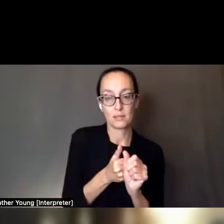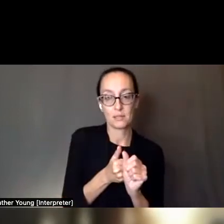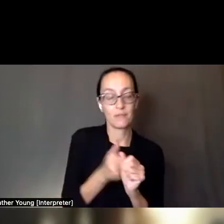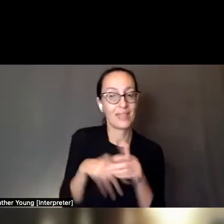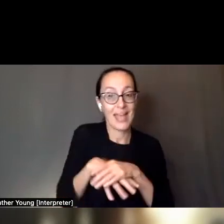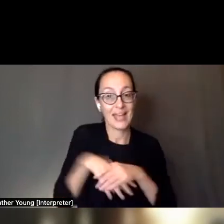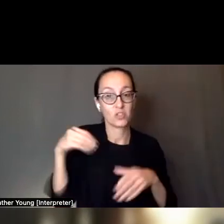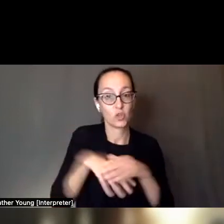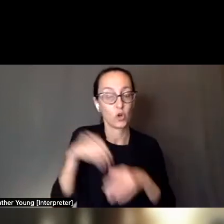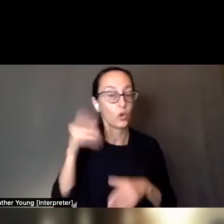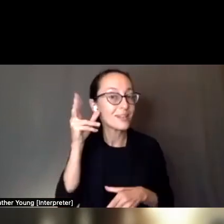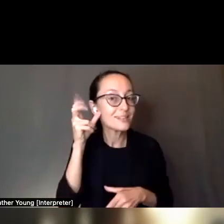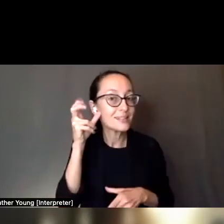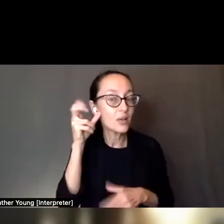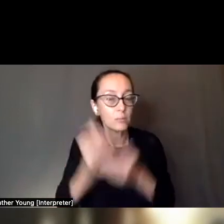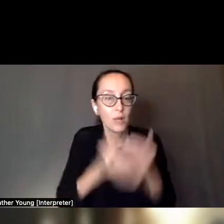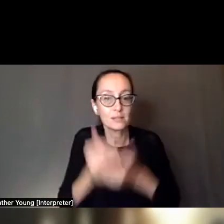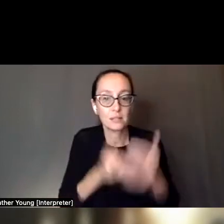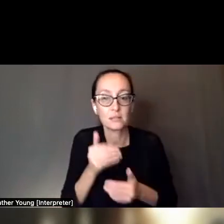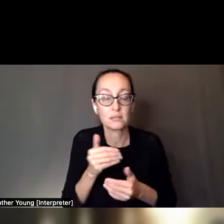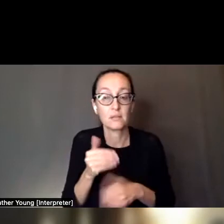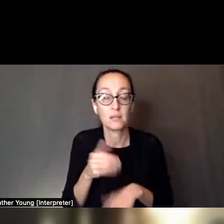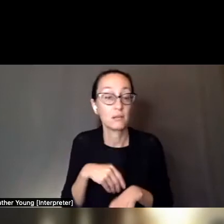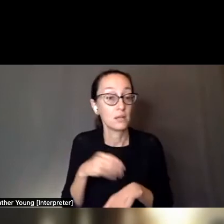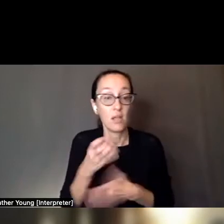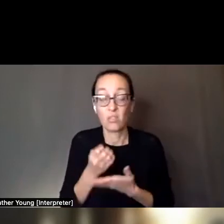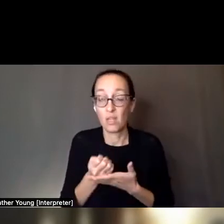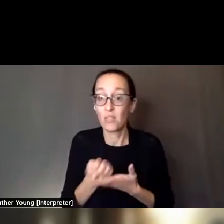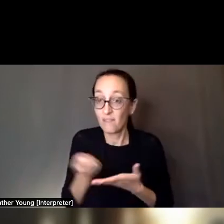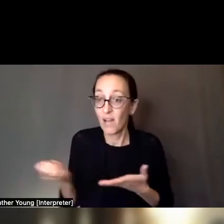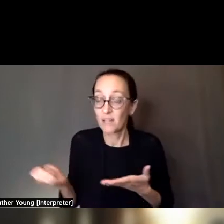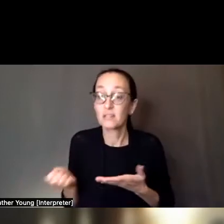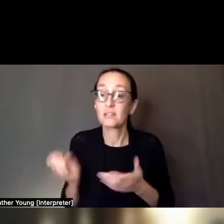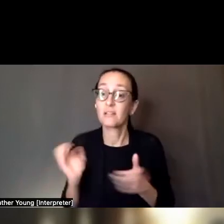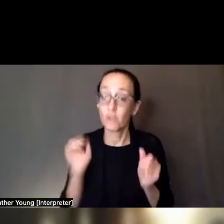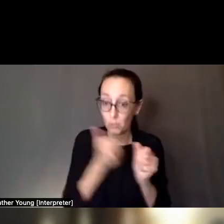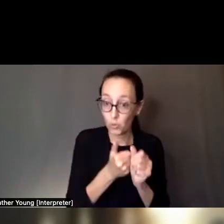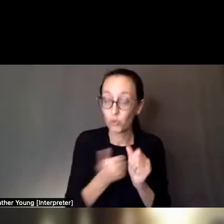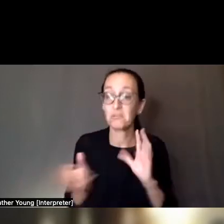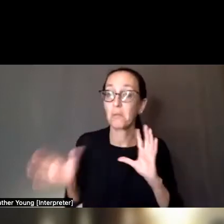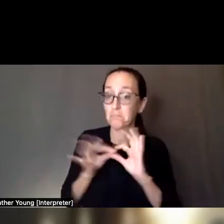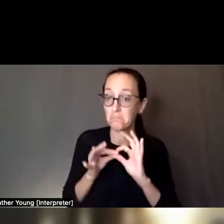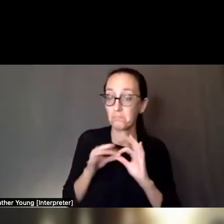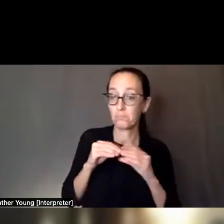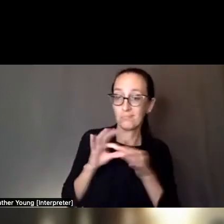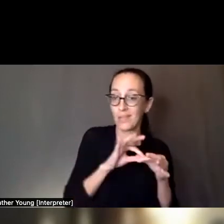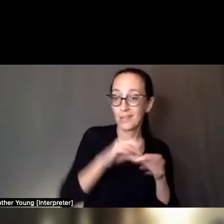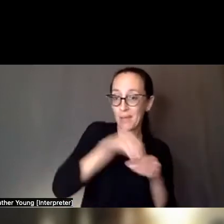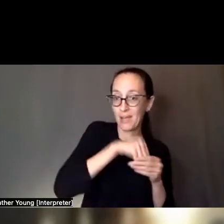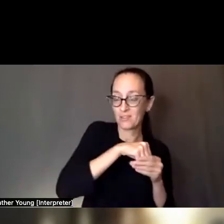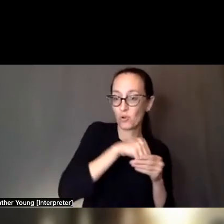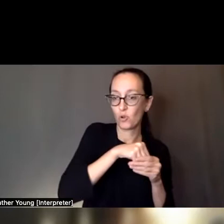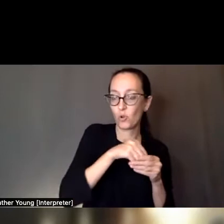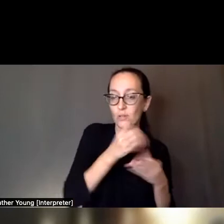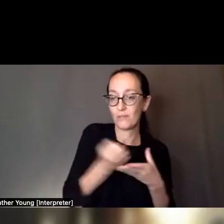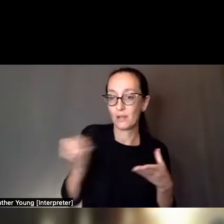the devices have improved, they have been incorporated in that external device. The replacement is